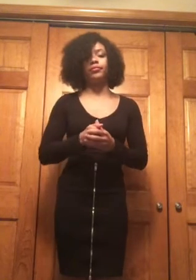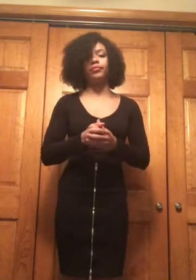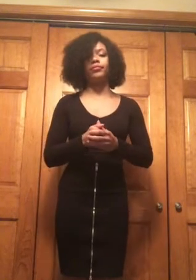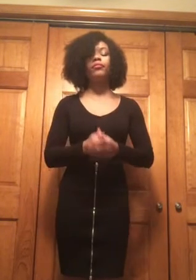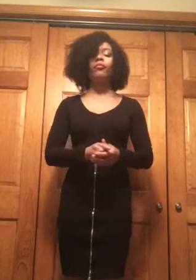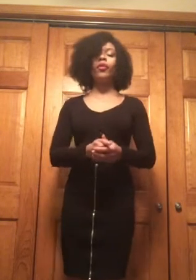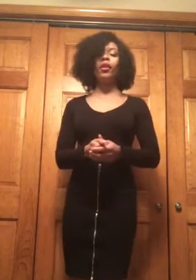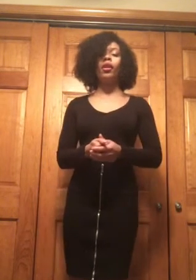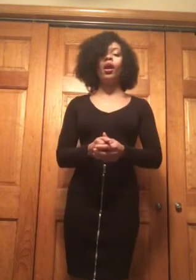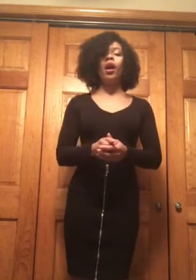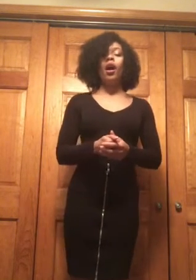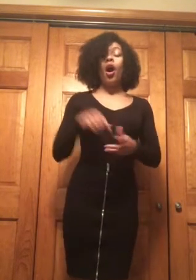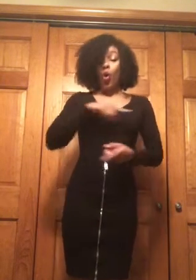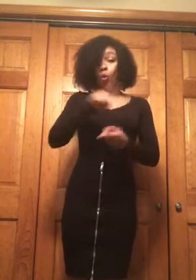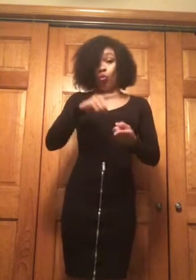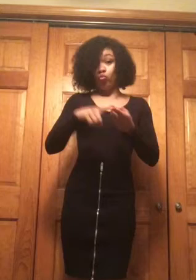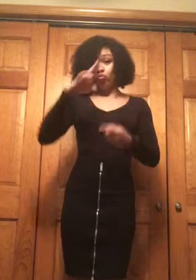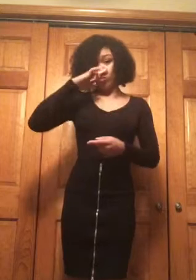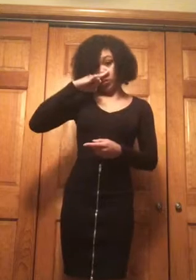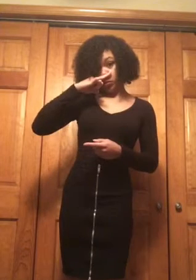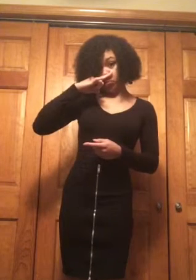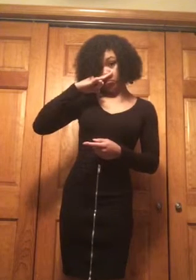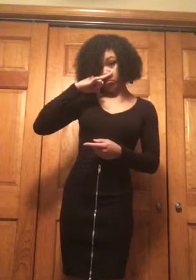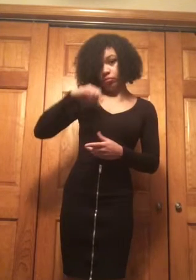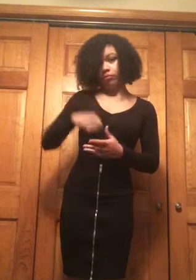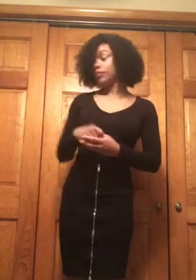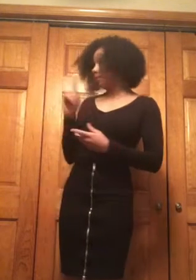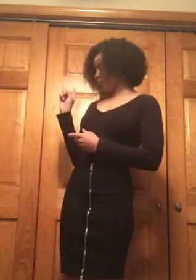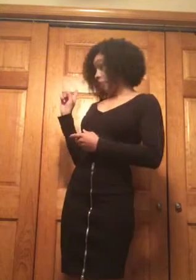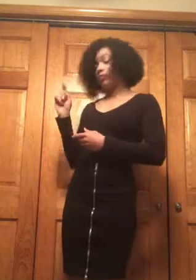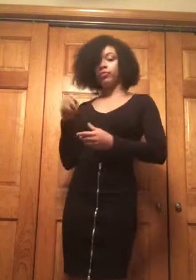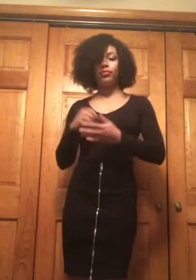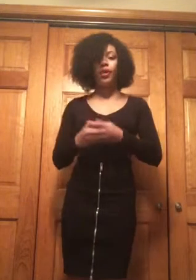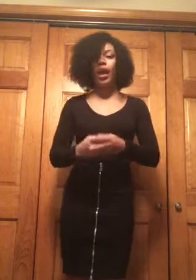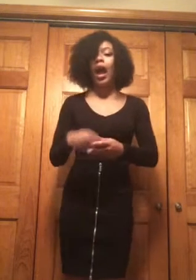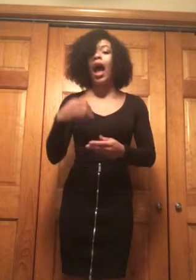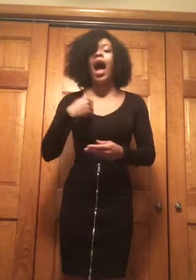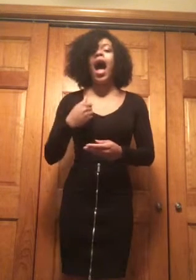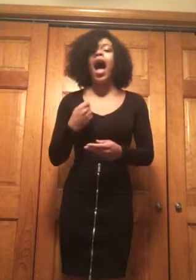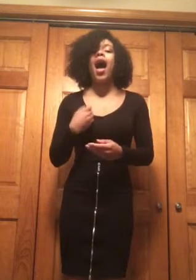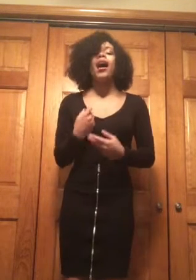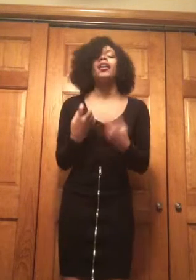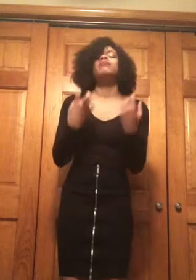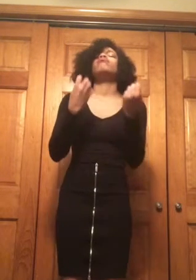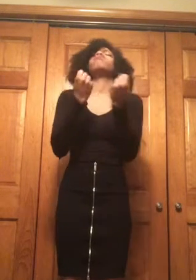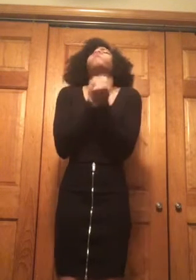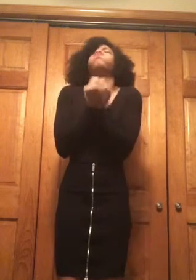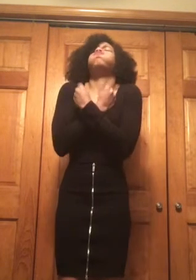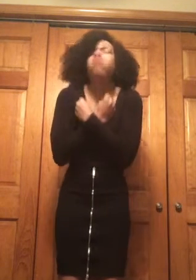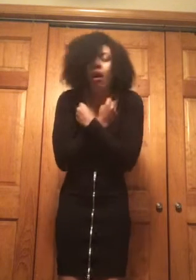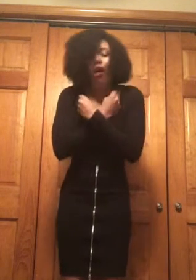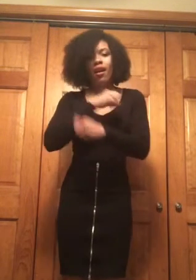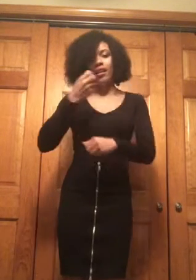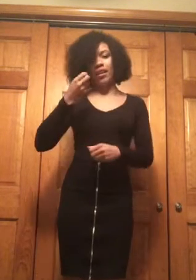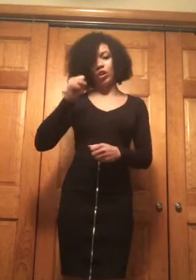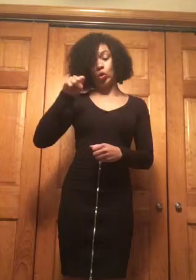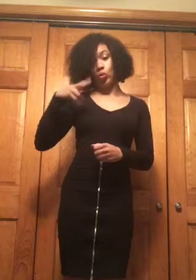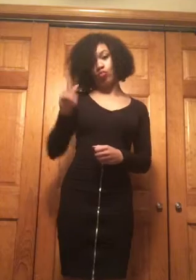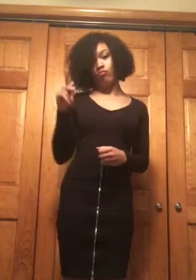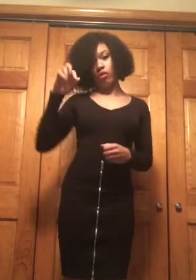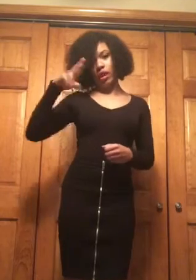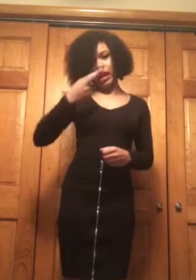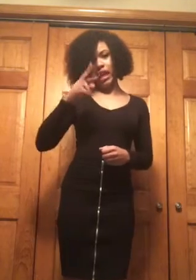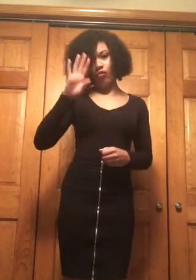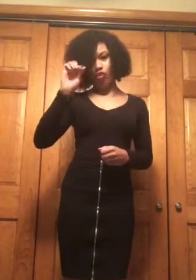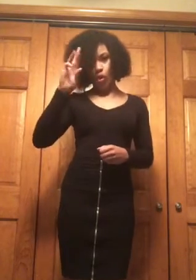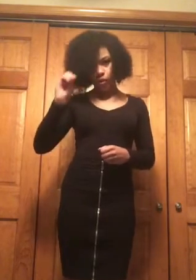back to that soon enough. When I was a kid, this is me. When I was a kid, I wished so badly to be